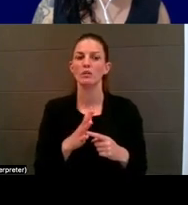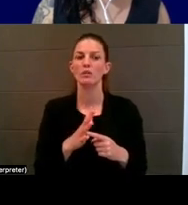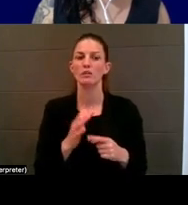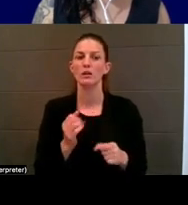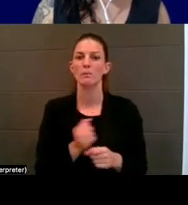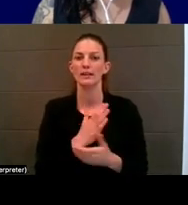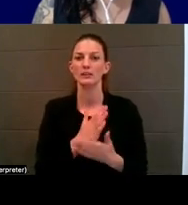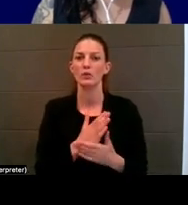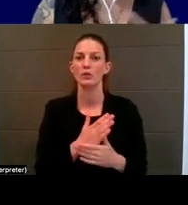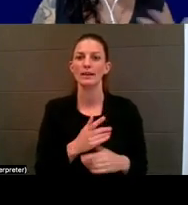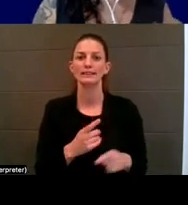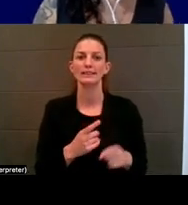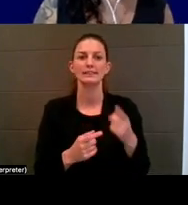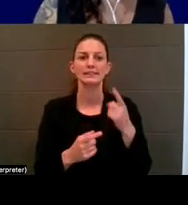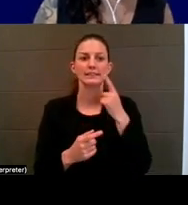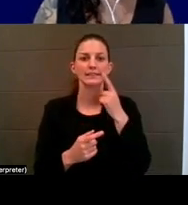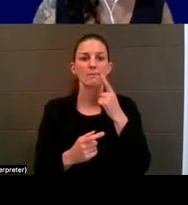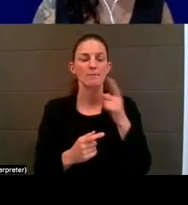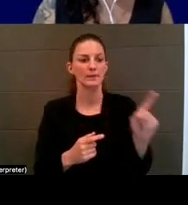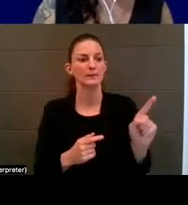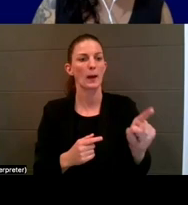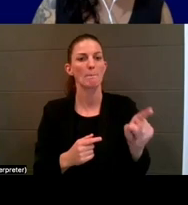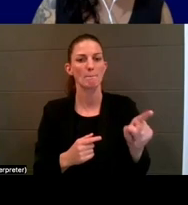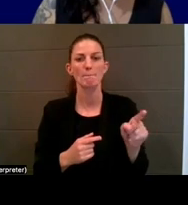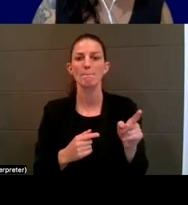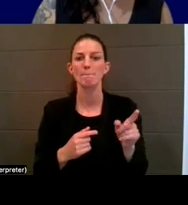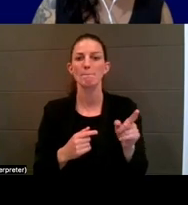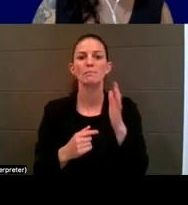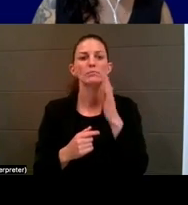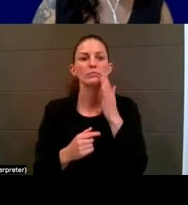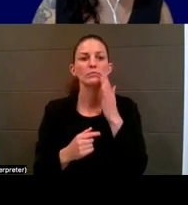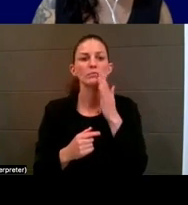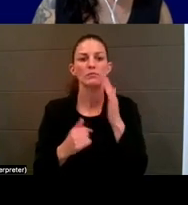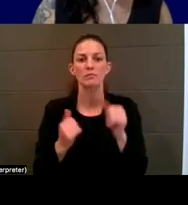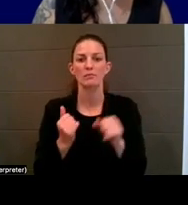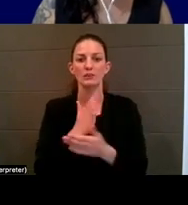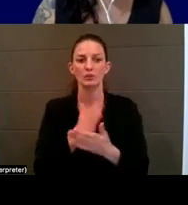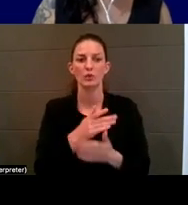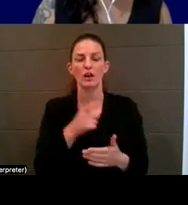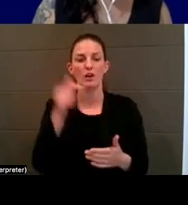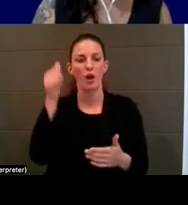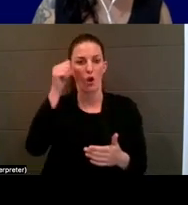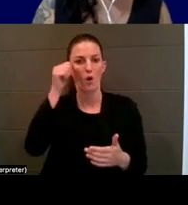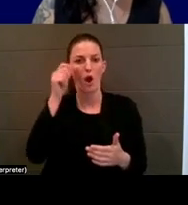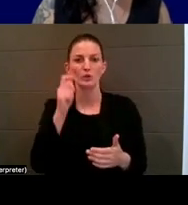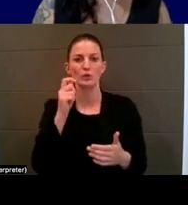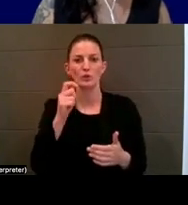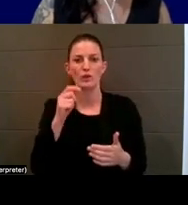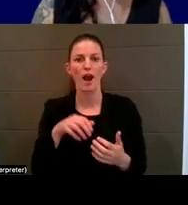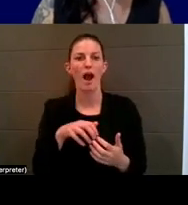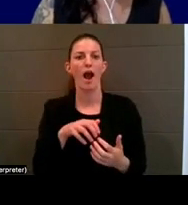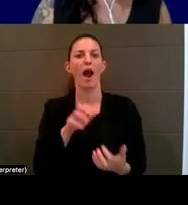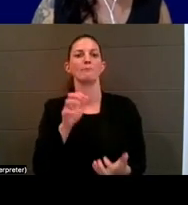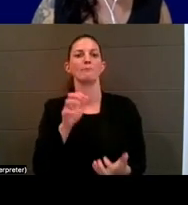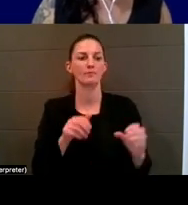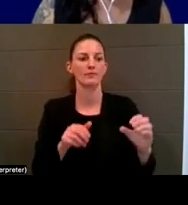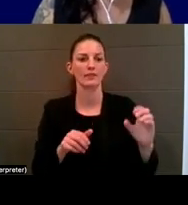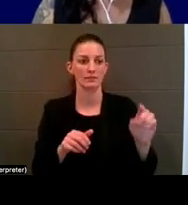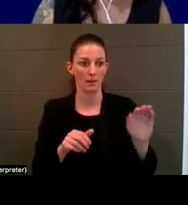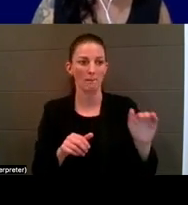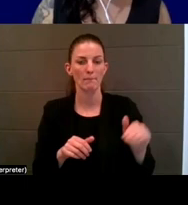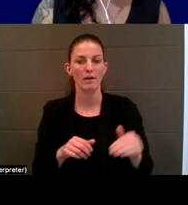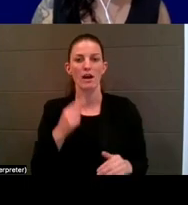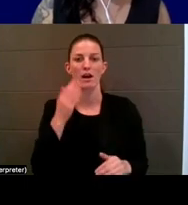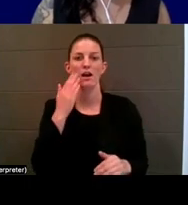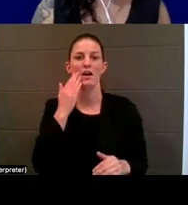or food. Touch cues are a really good way of supporting someone to know that food is coming. Claire is a child